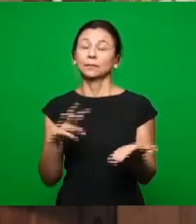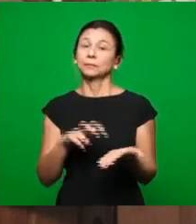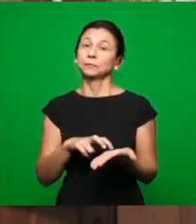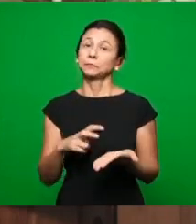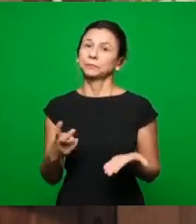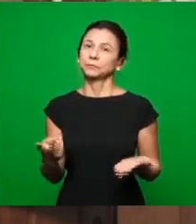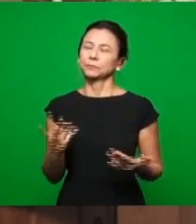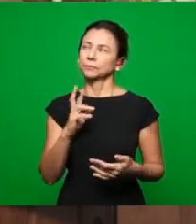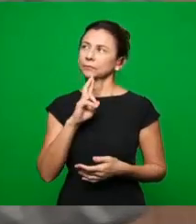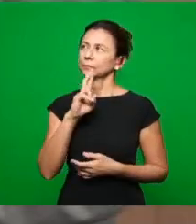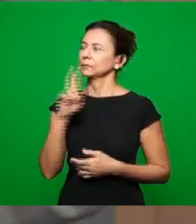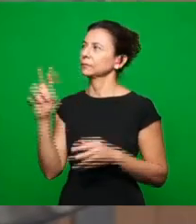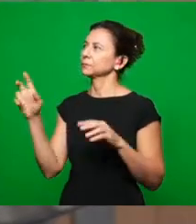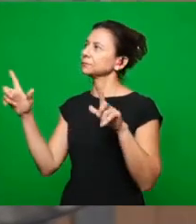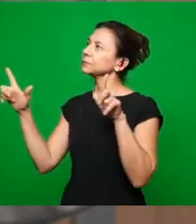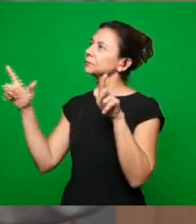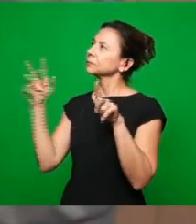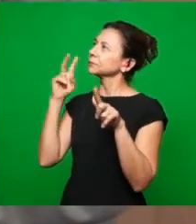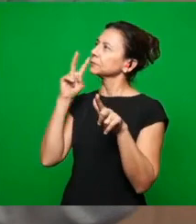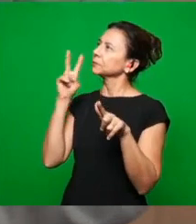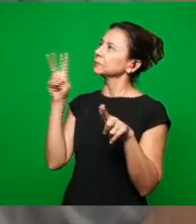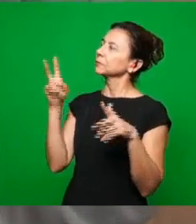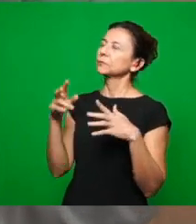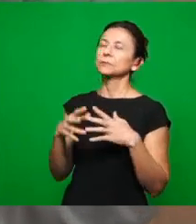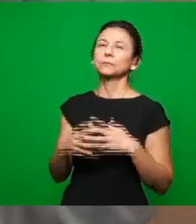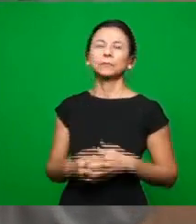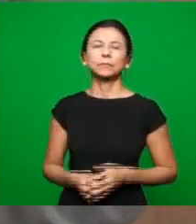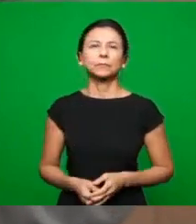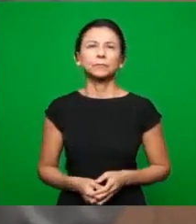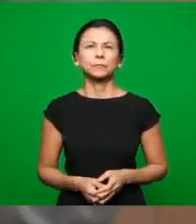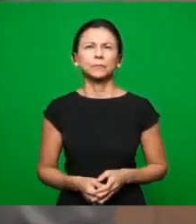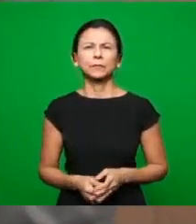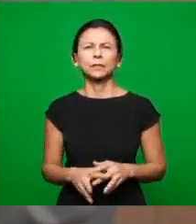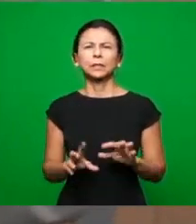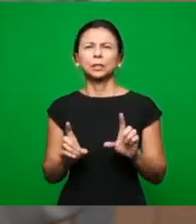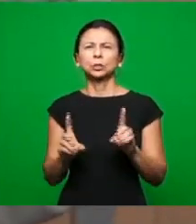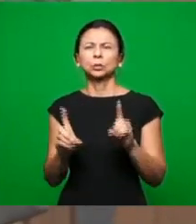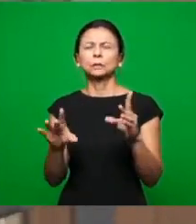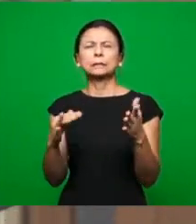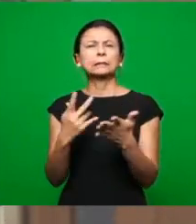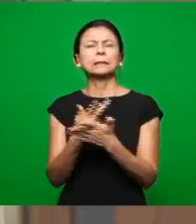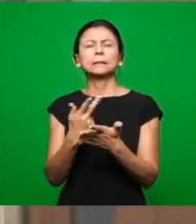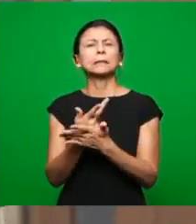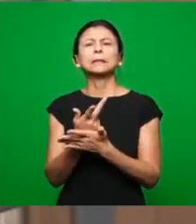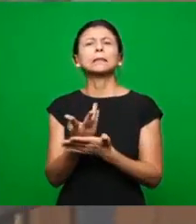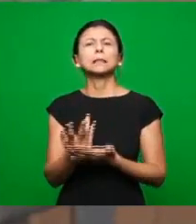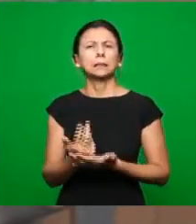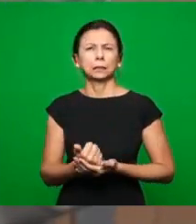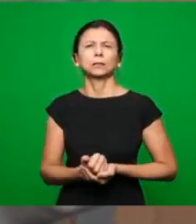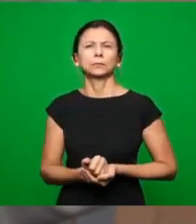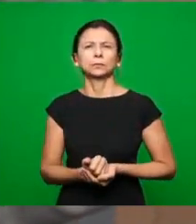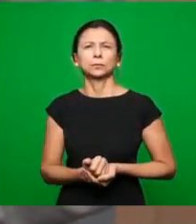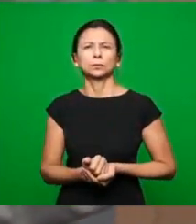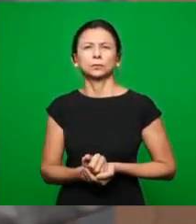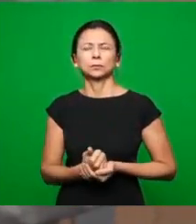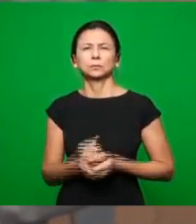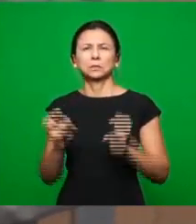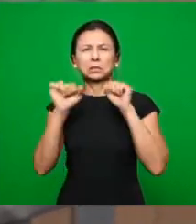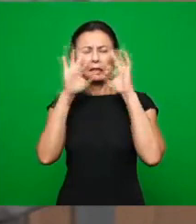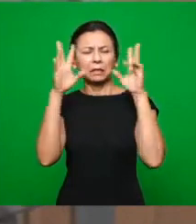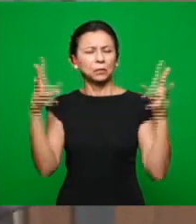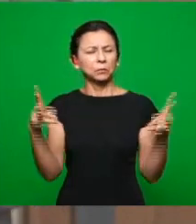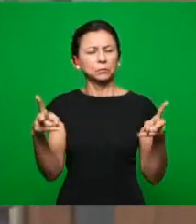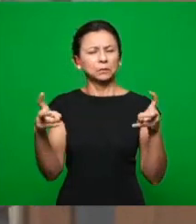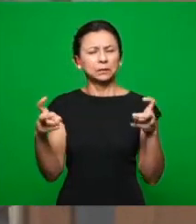today for this morning. So the answer is the following. The doctrinal mistakes that were established